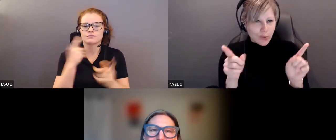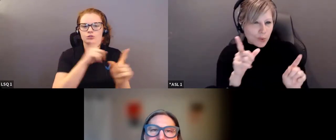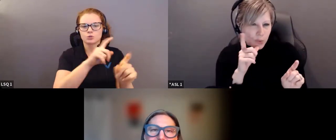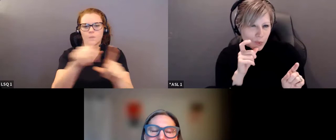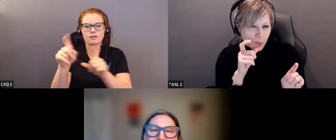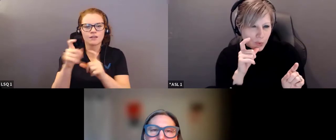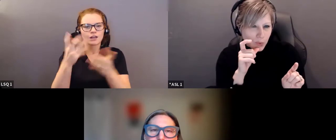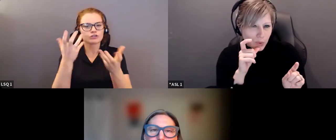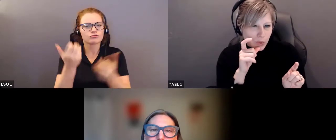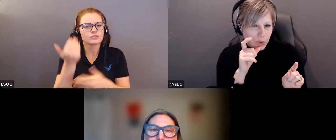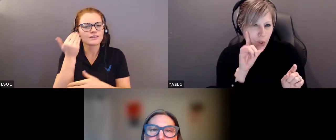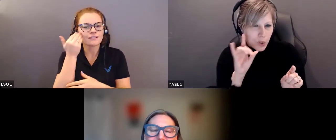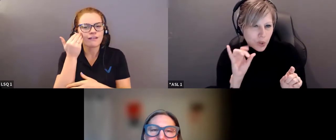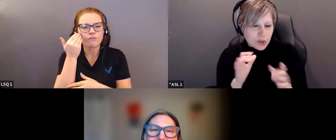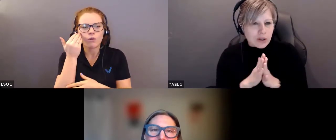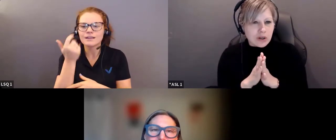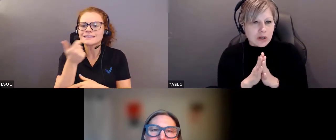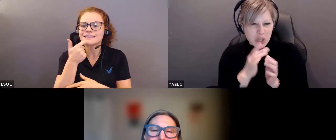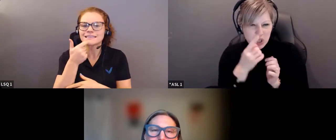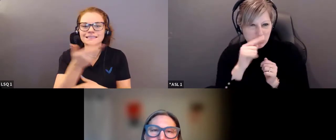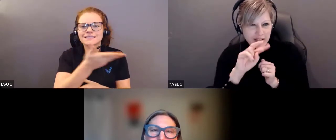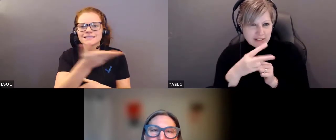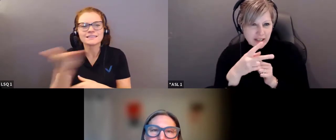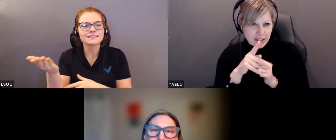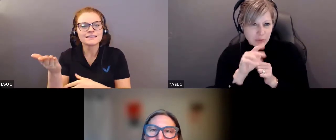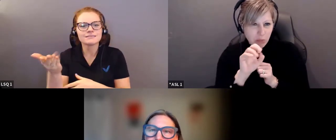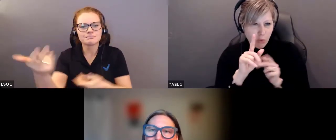Can we have the second poll up, please?